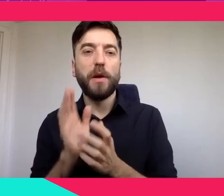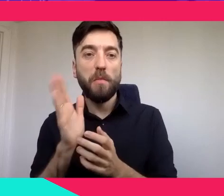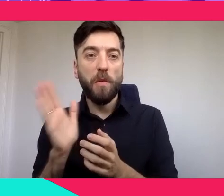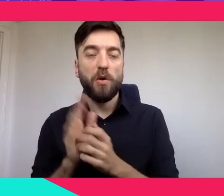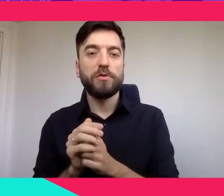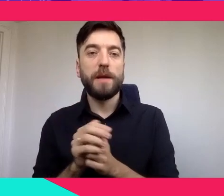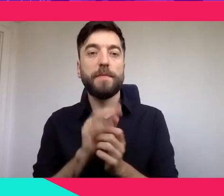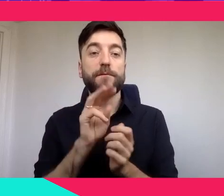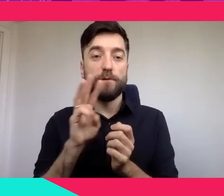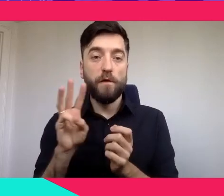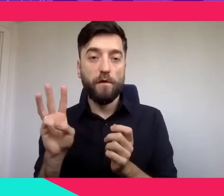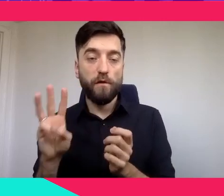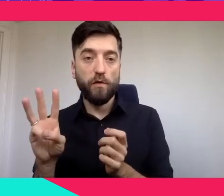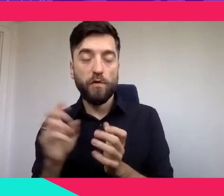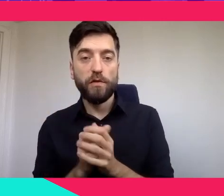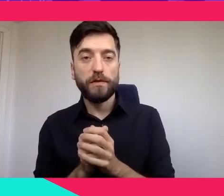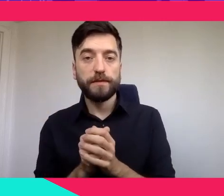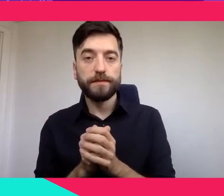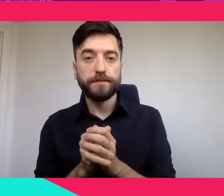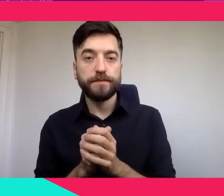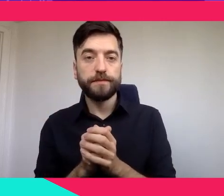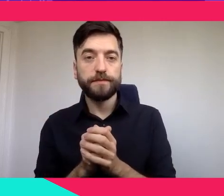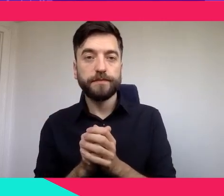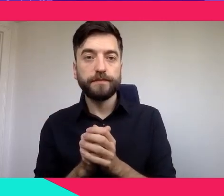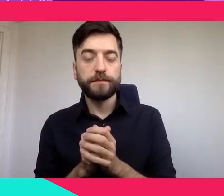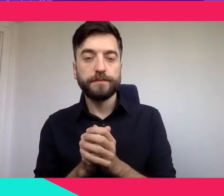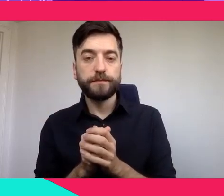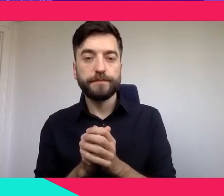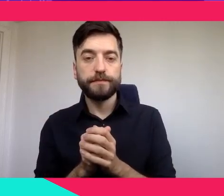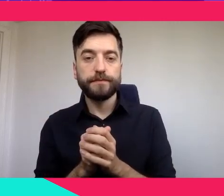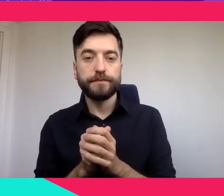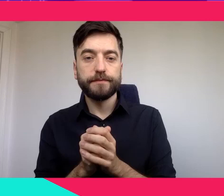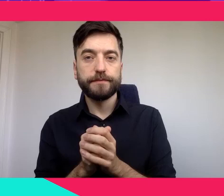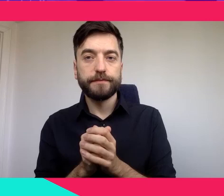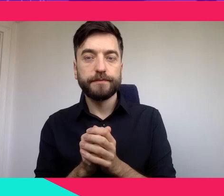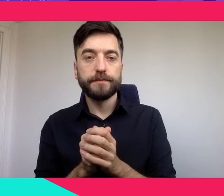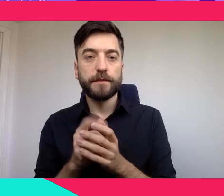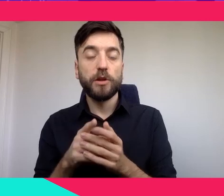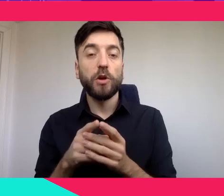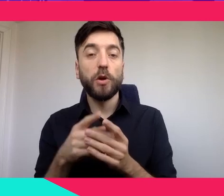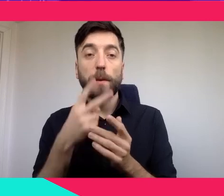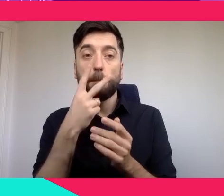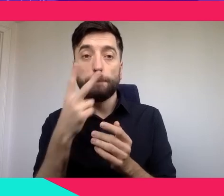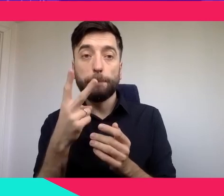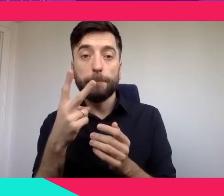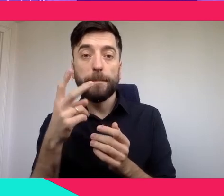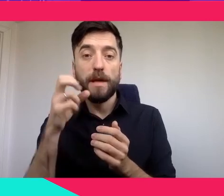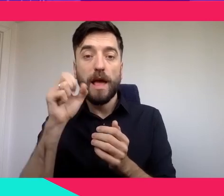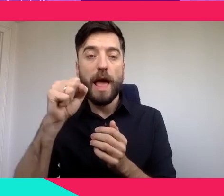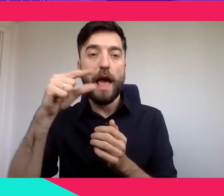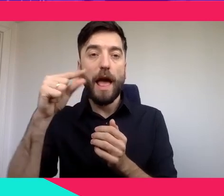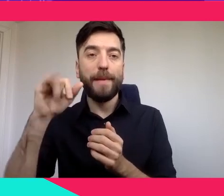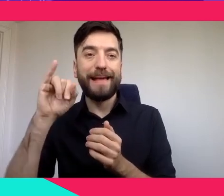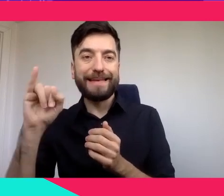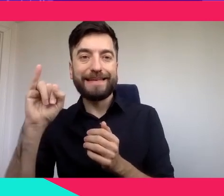goes into our API, our application programming interface, which is sort of the middle layer that